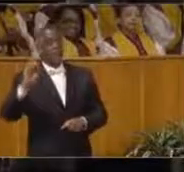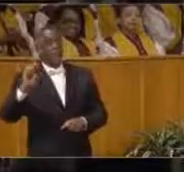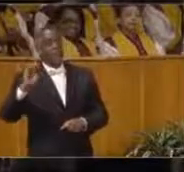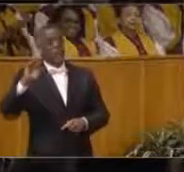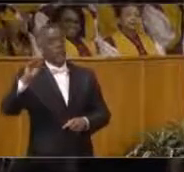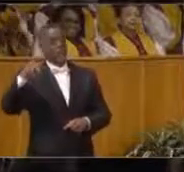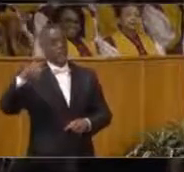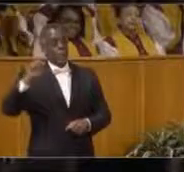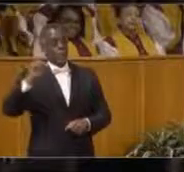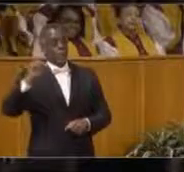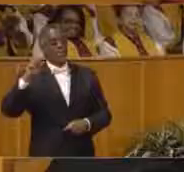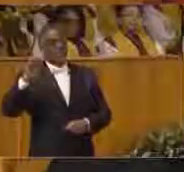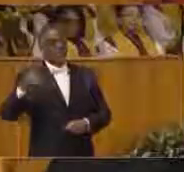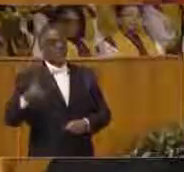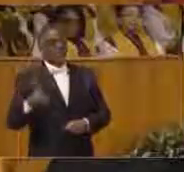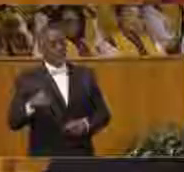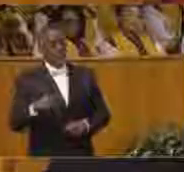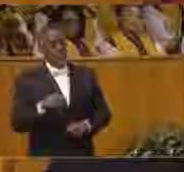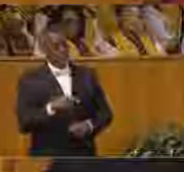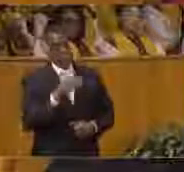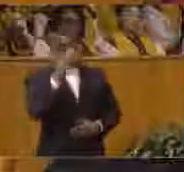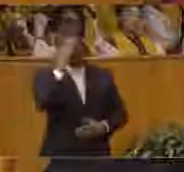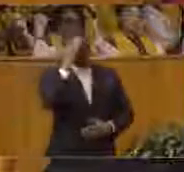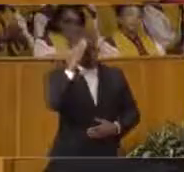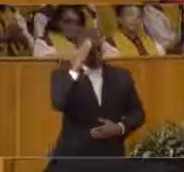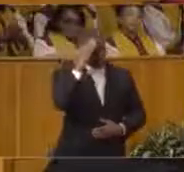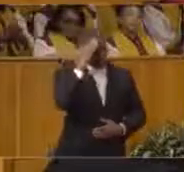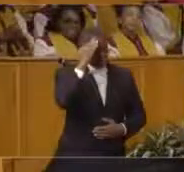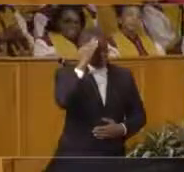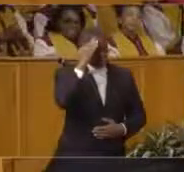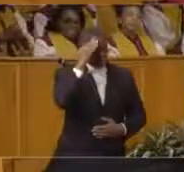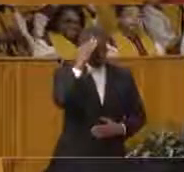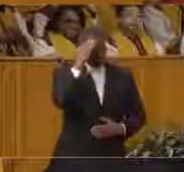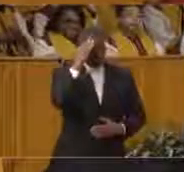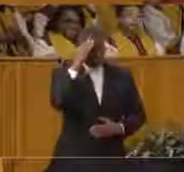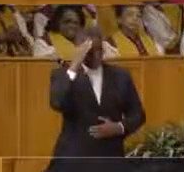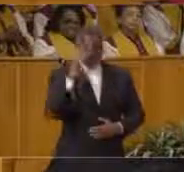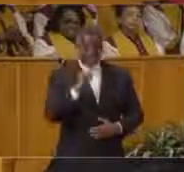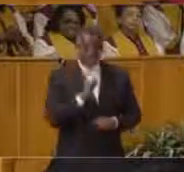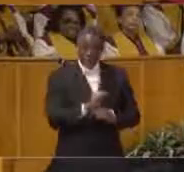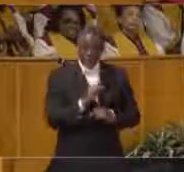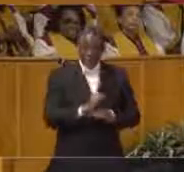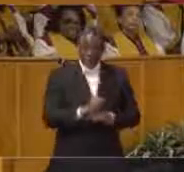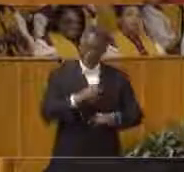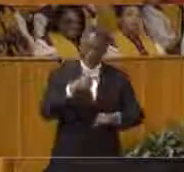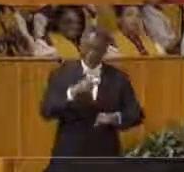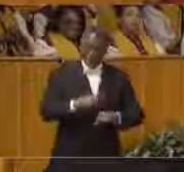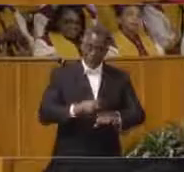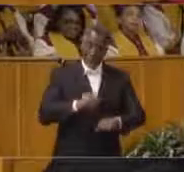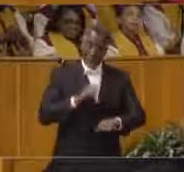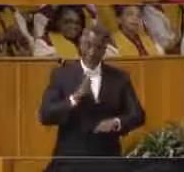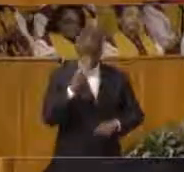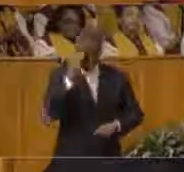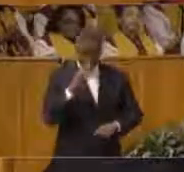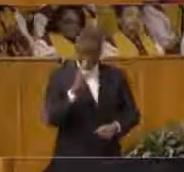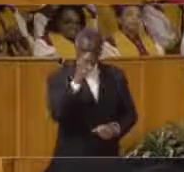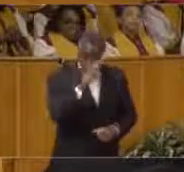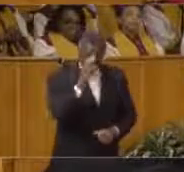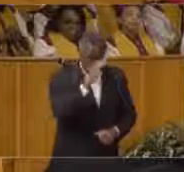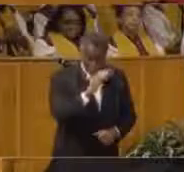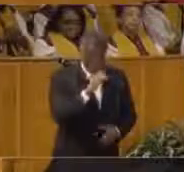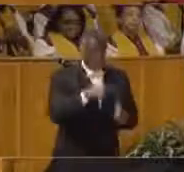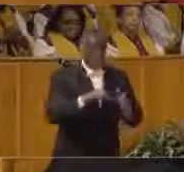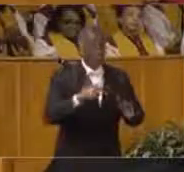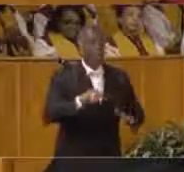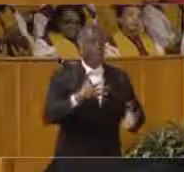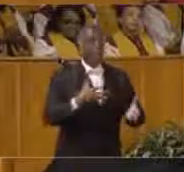Copeland. Jasmine, we know that being unemployed is a tough thing, and I know that you're searching. And so what I want to